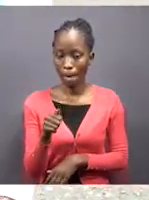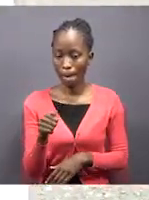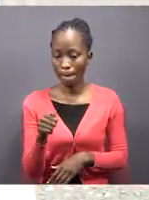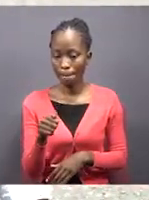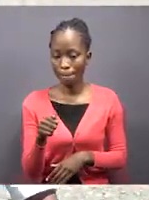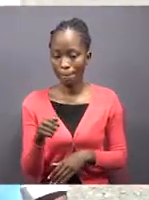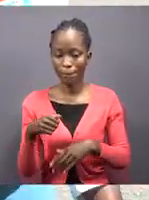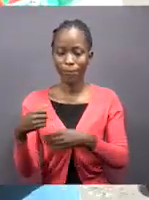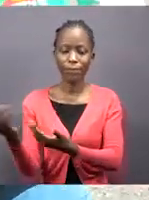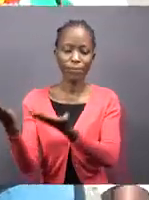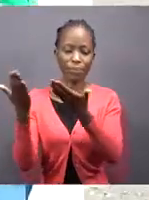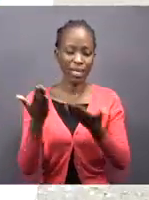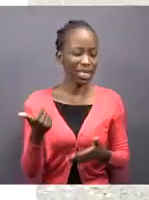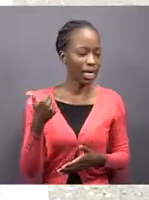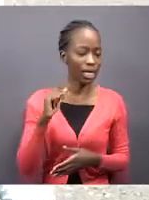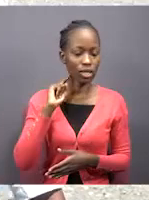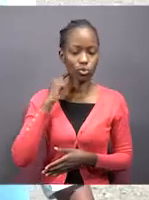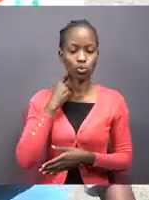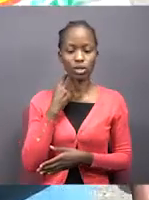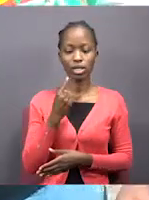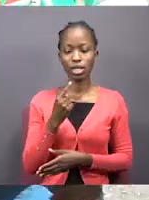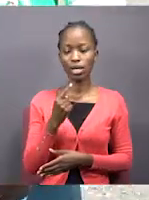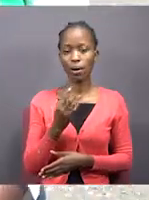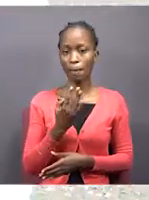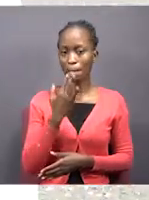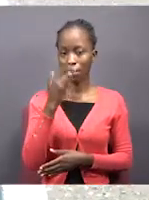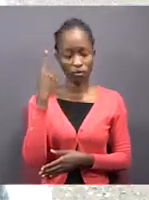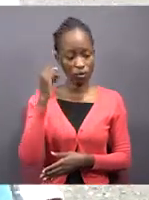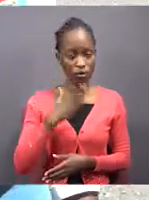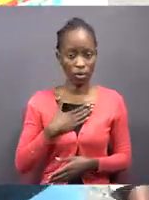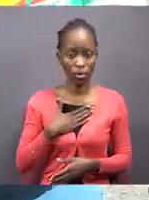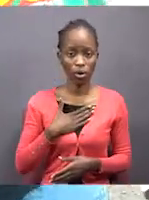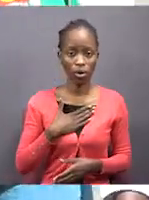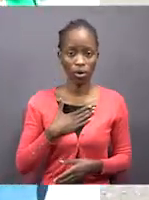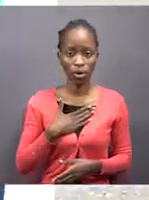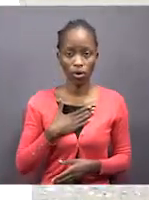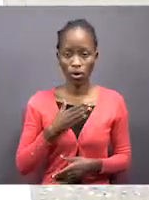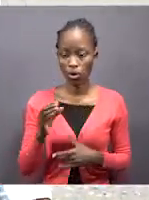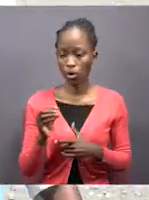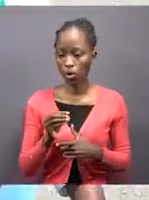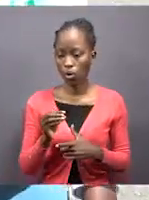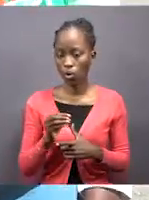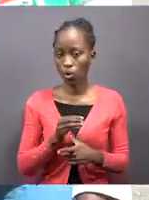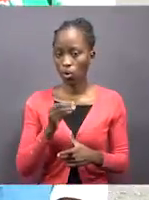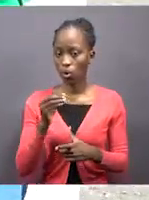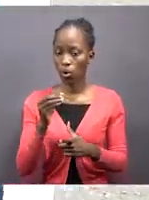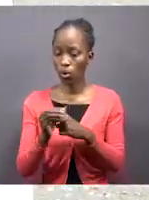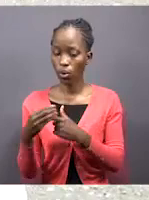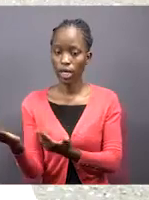fragrant calamus for me, or lavished on me the fat of